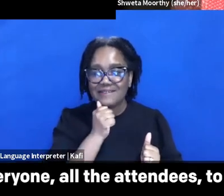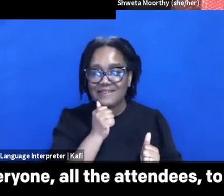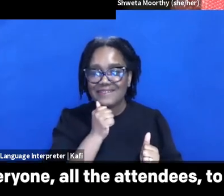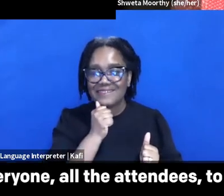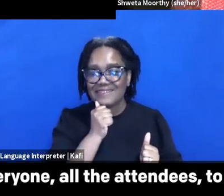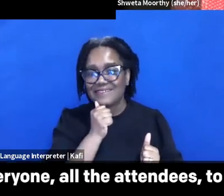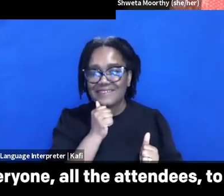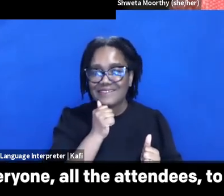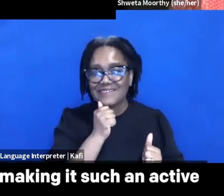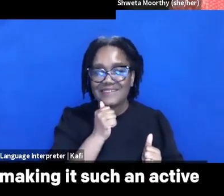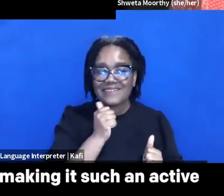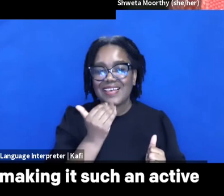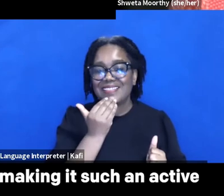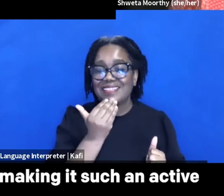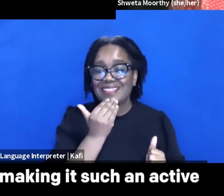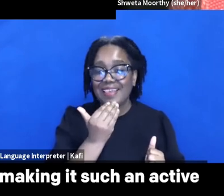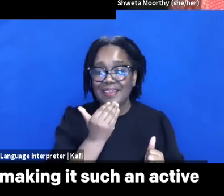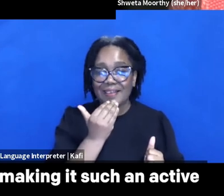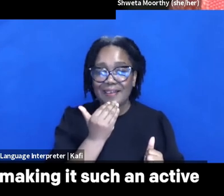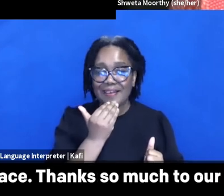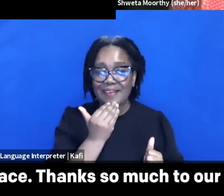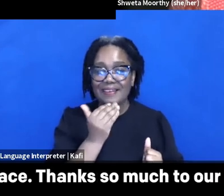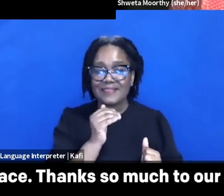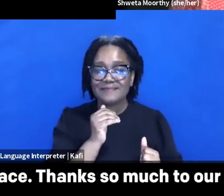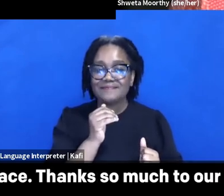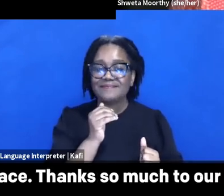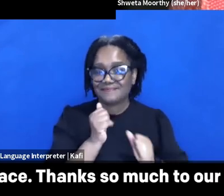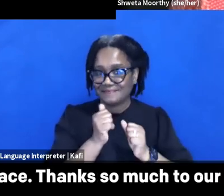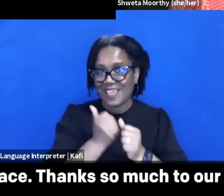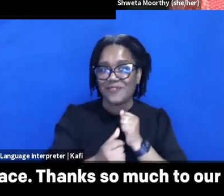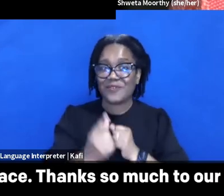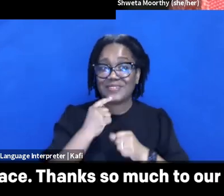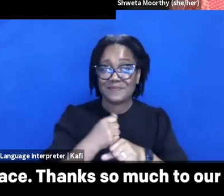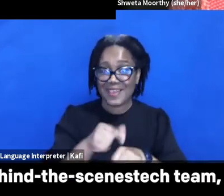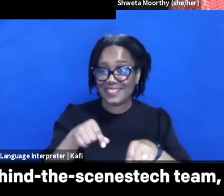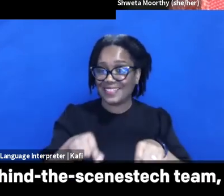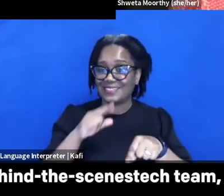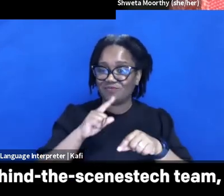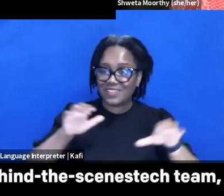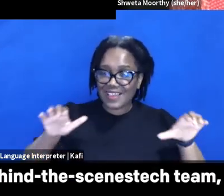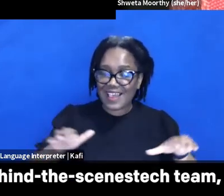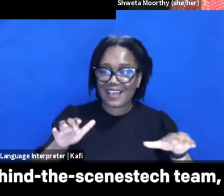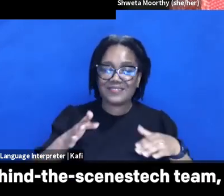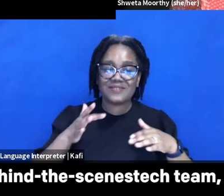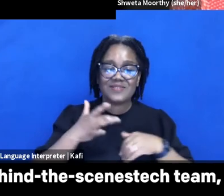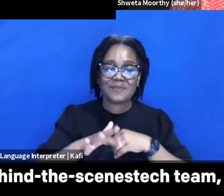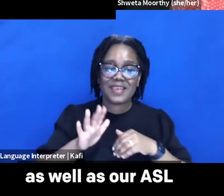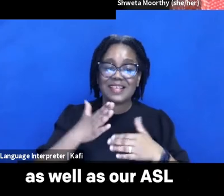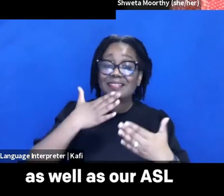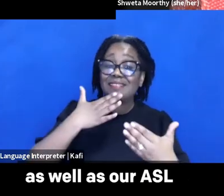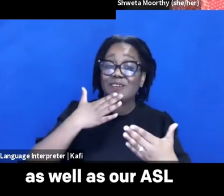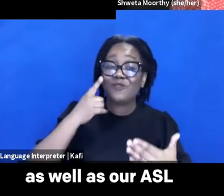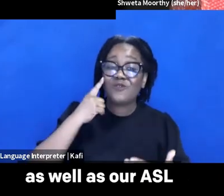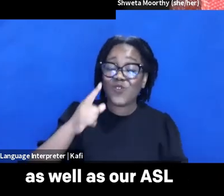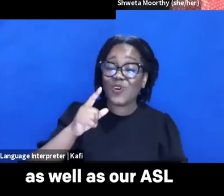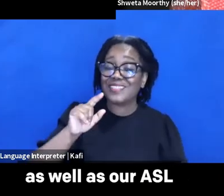attendees to making it such an active space. Thanks so much to our behind the scenes tech team, as well